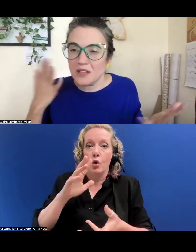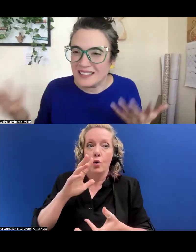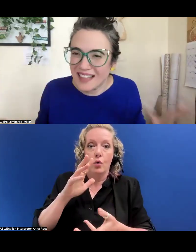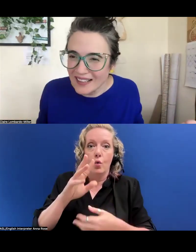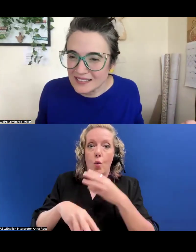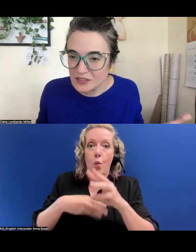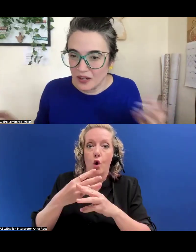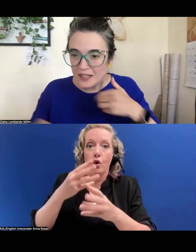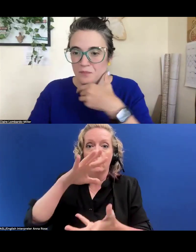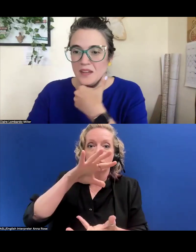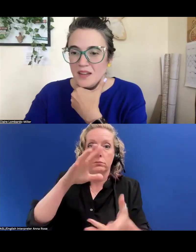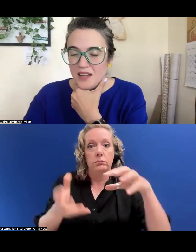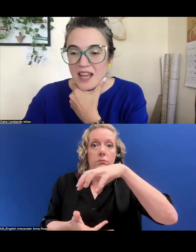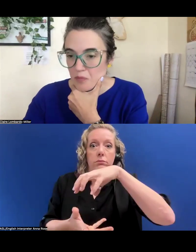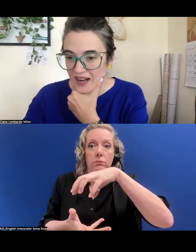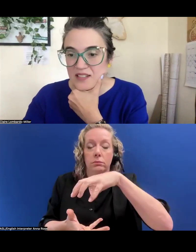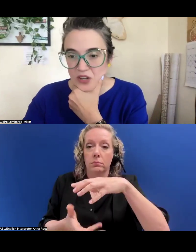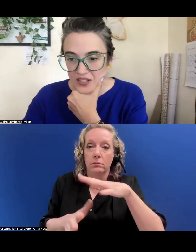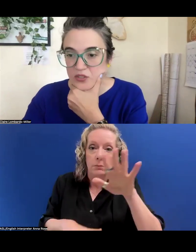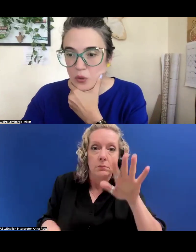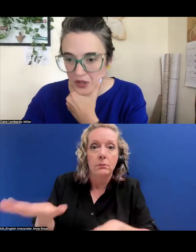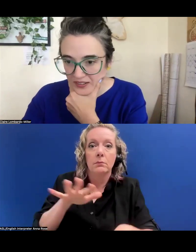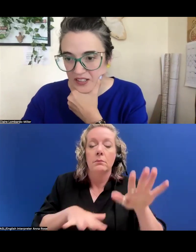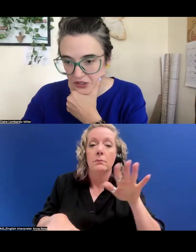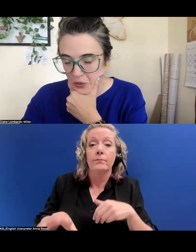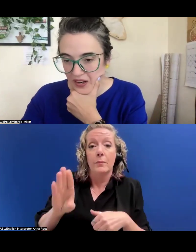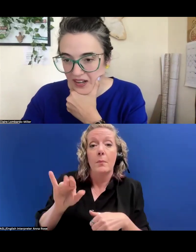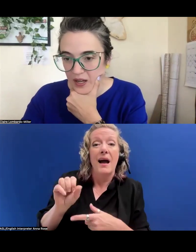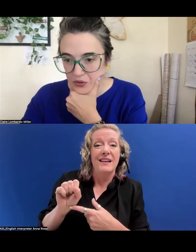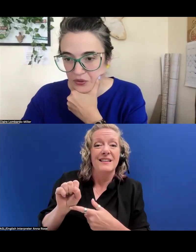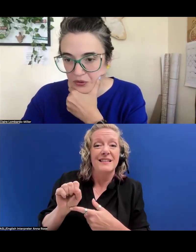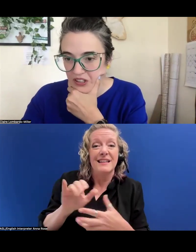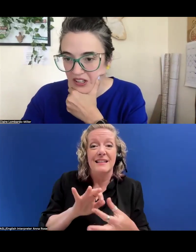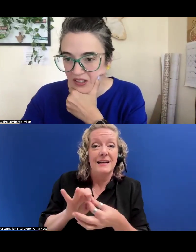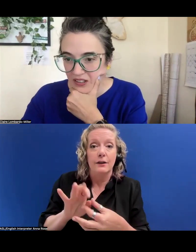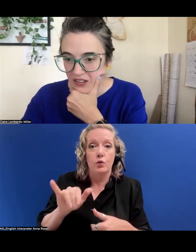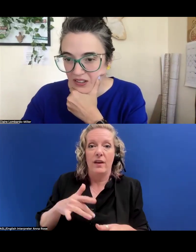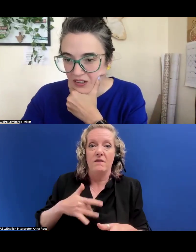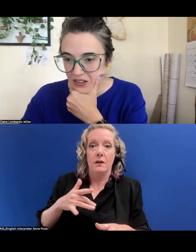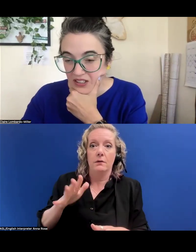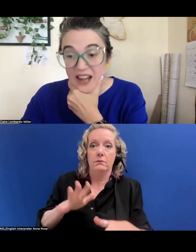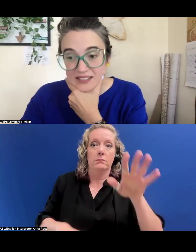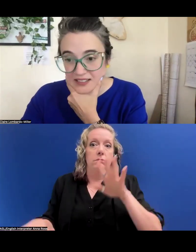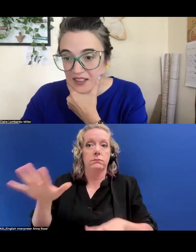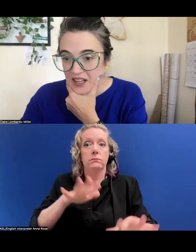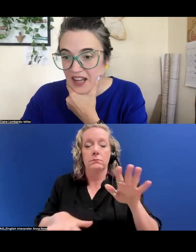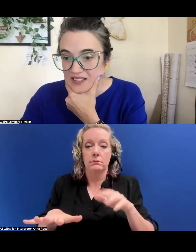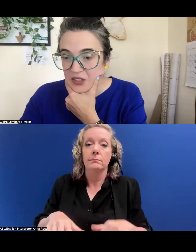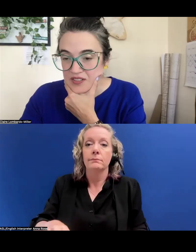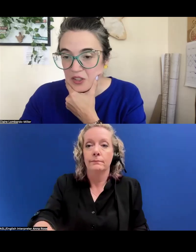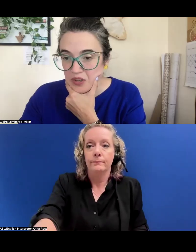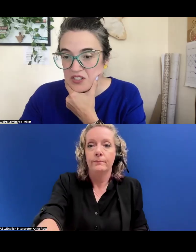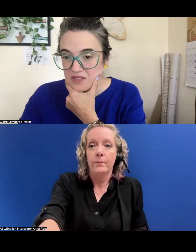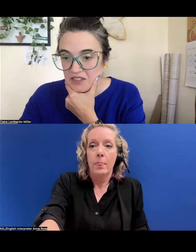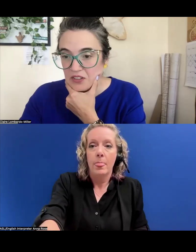tipped on its axis, right? And biases are historically intertwined. Absolutely. Yes. ASL